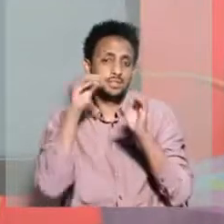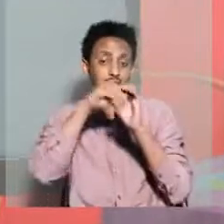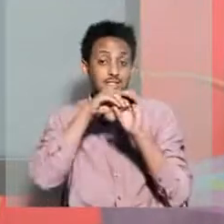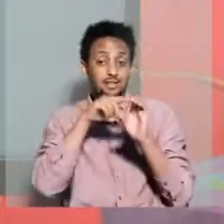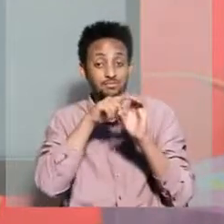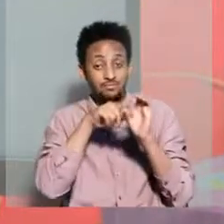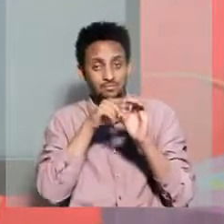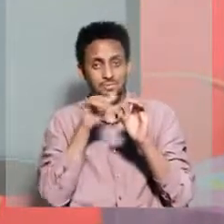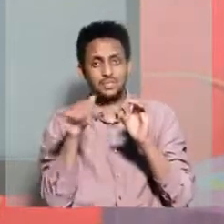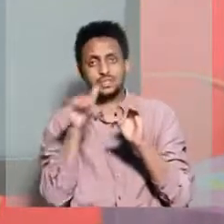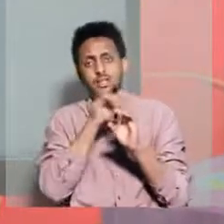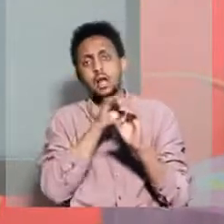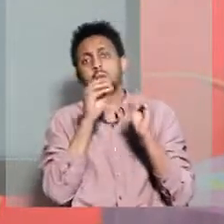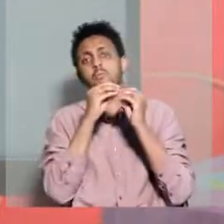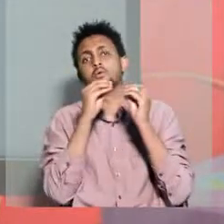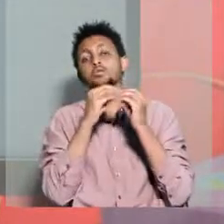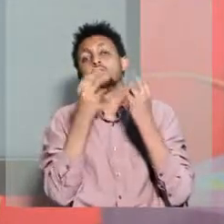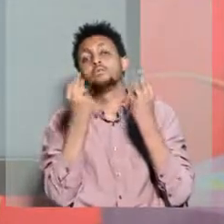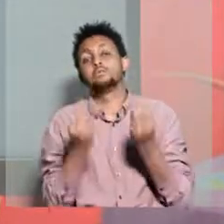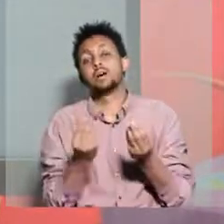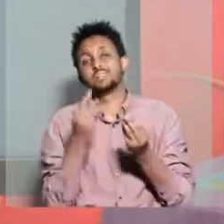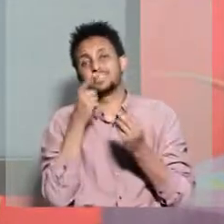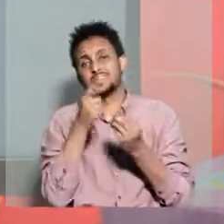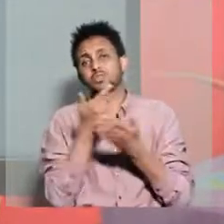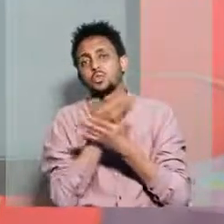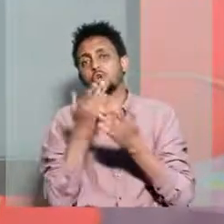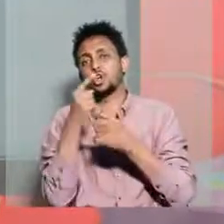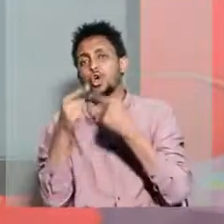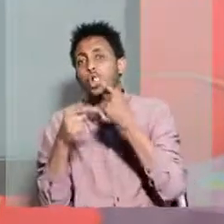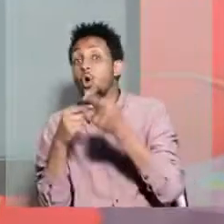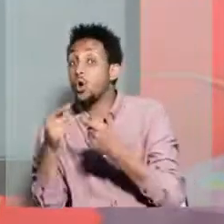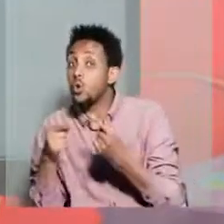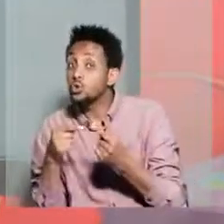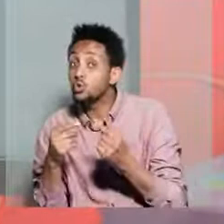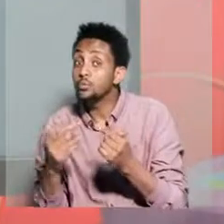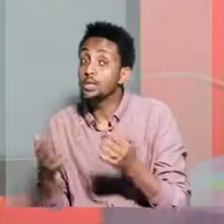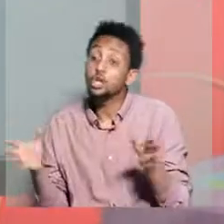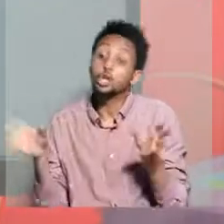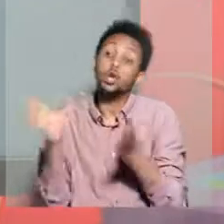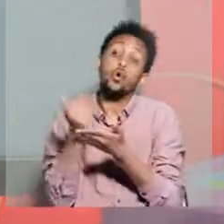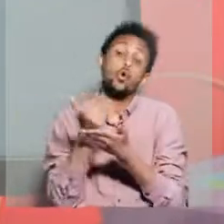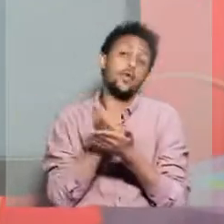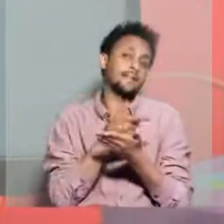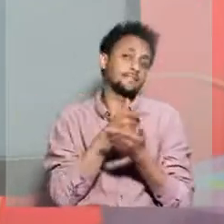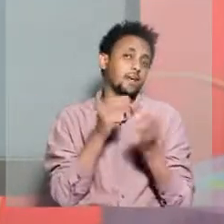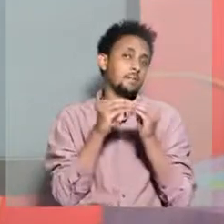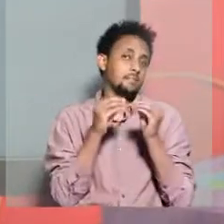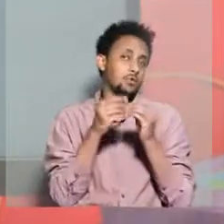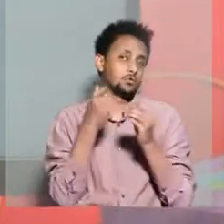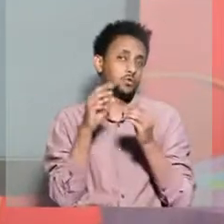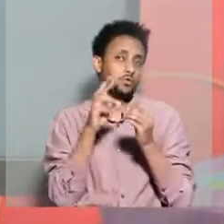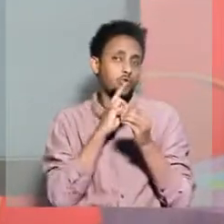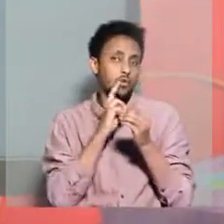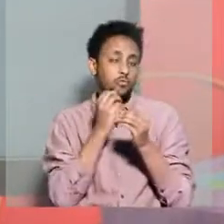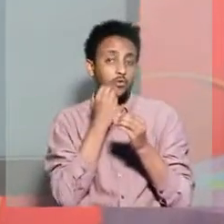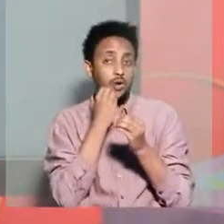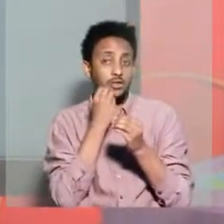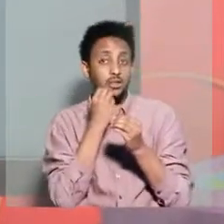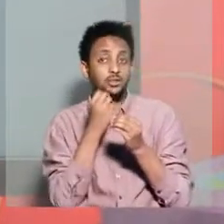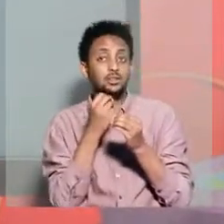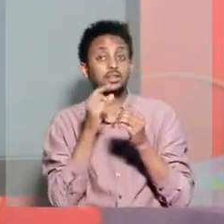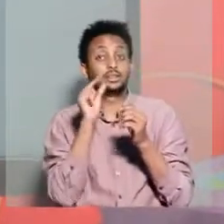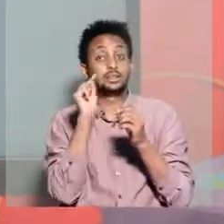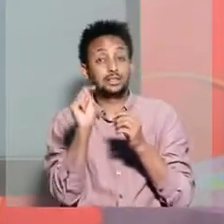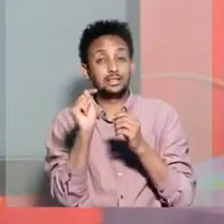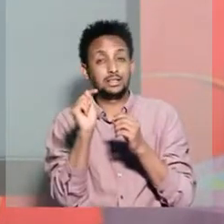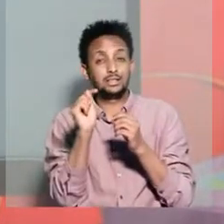here is the same as the amount of the mass that's going to be collected here, meaning the amount of the volume of water per unit time